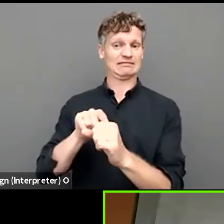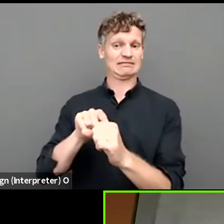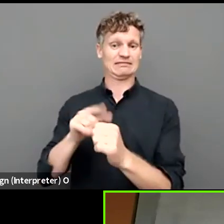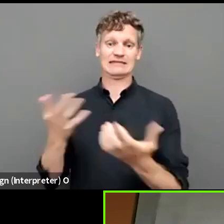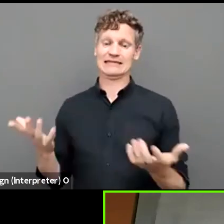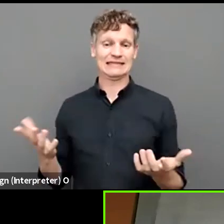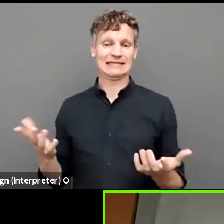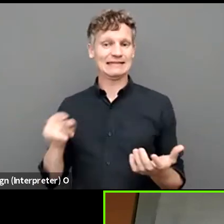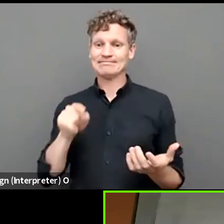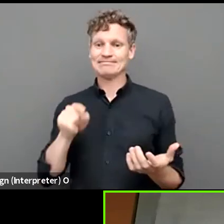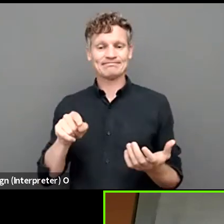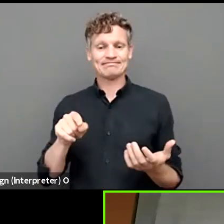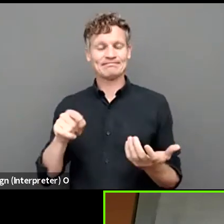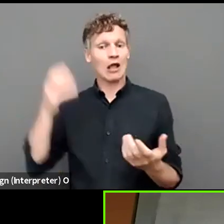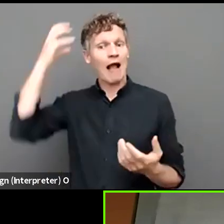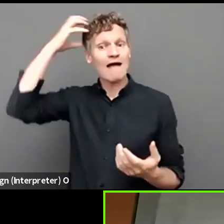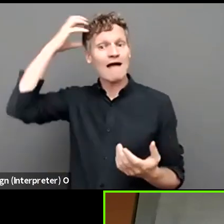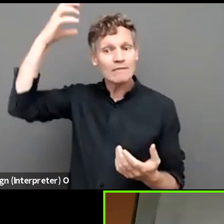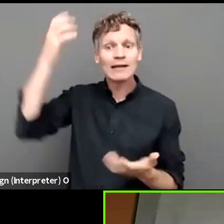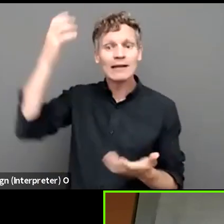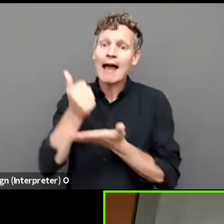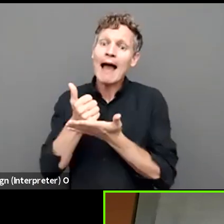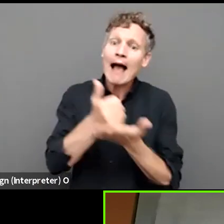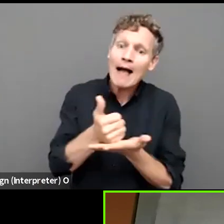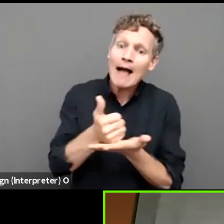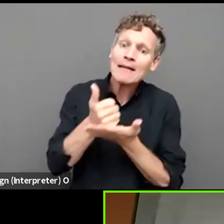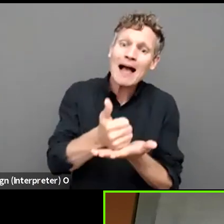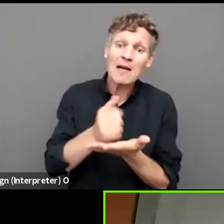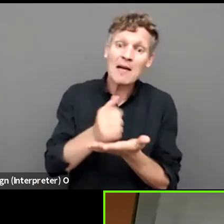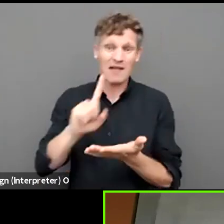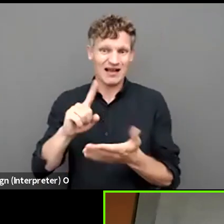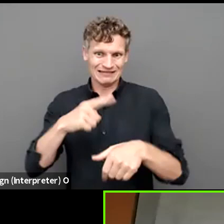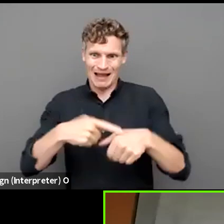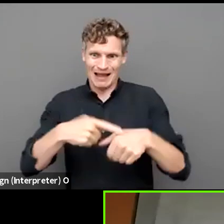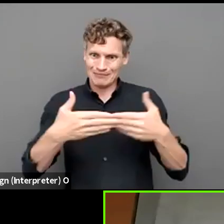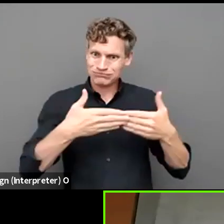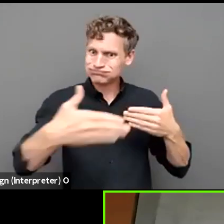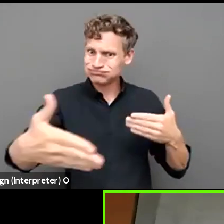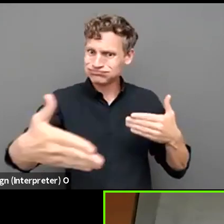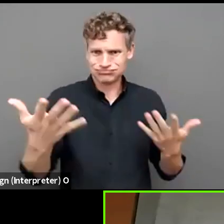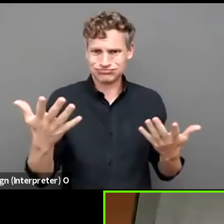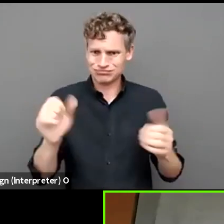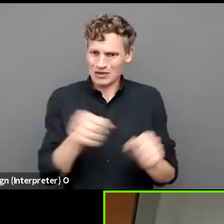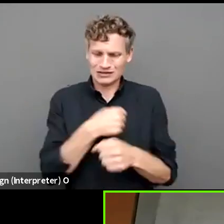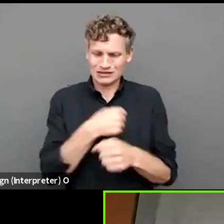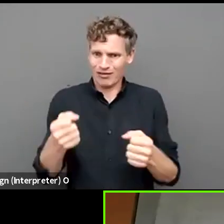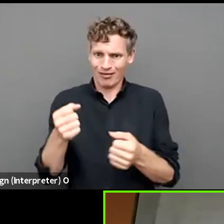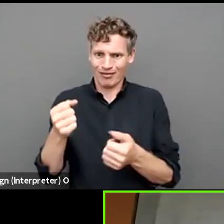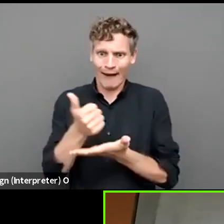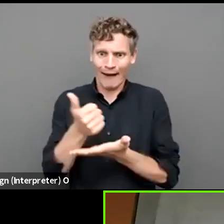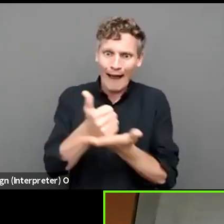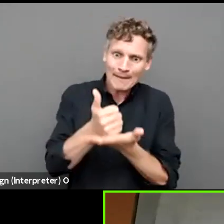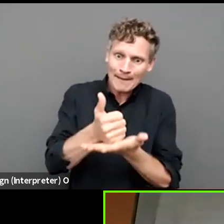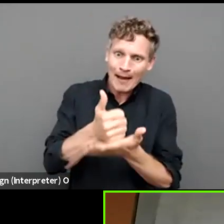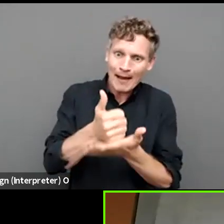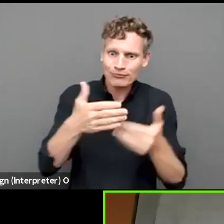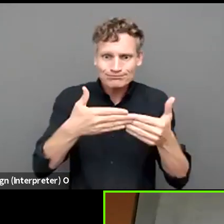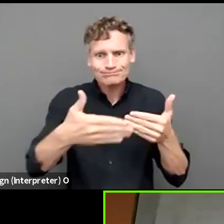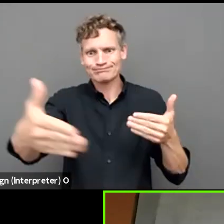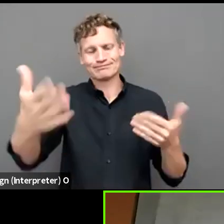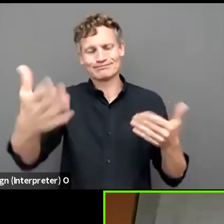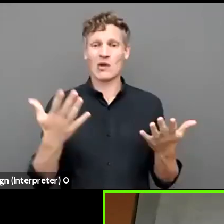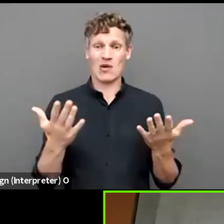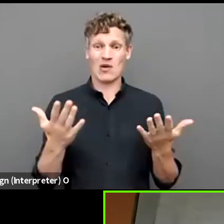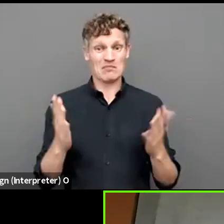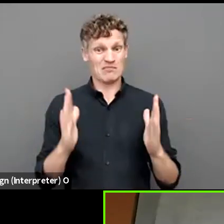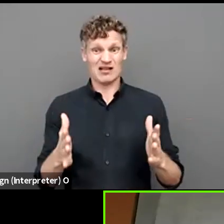sustainable over time. So we need to solve it long term. And I would kind of argue that it's maybe not to